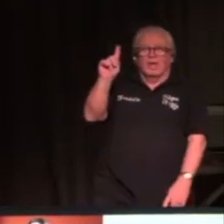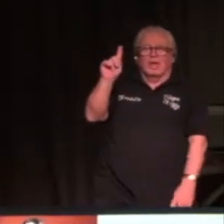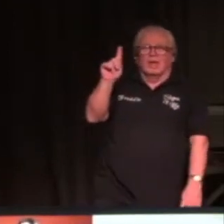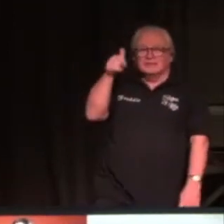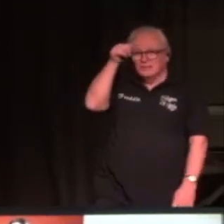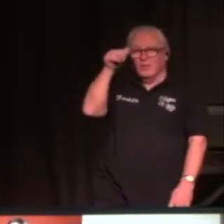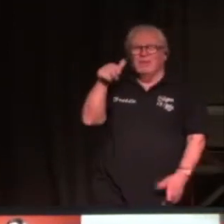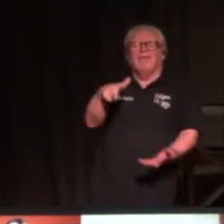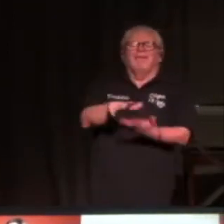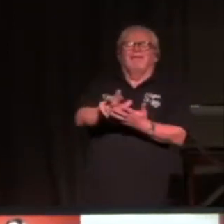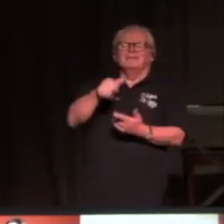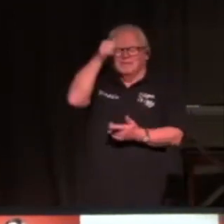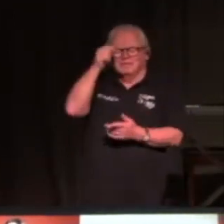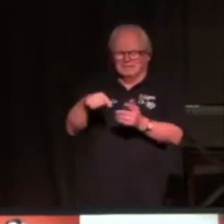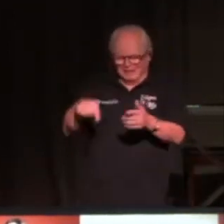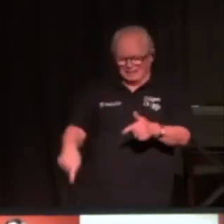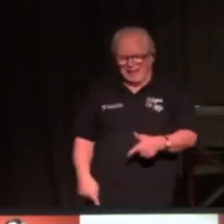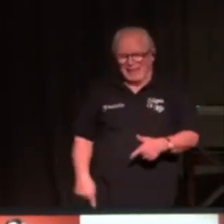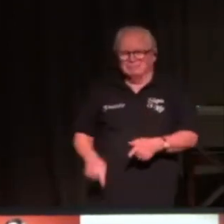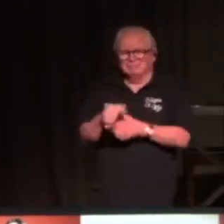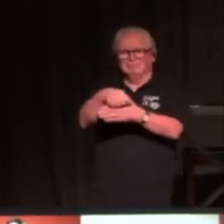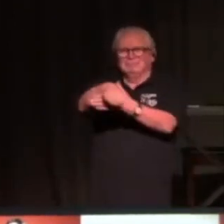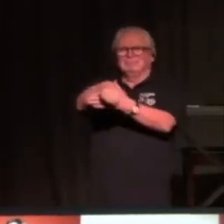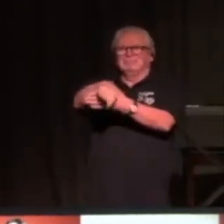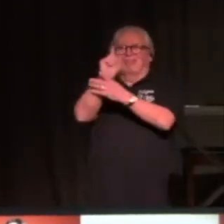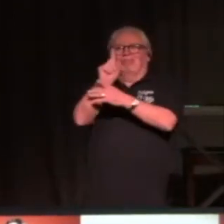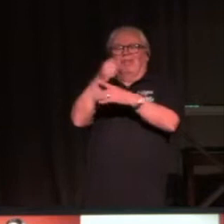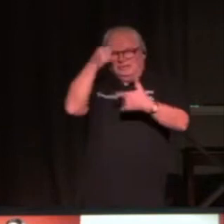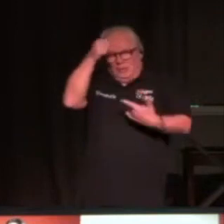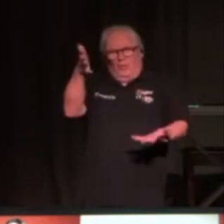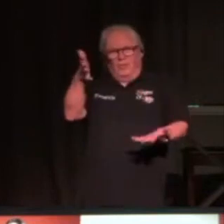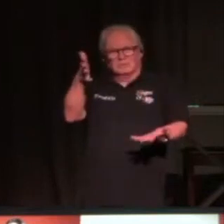and I knew it was sticking up, and